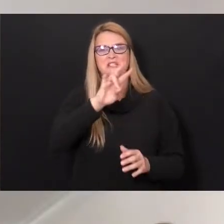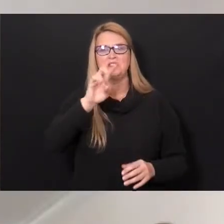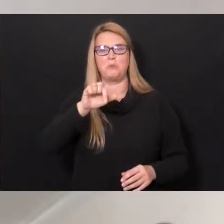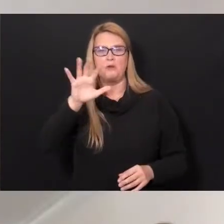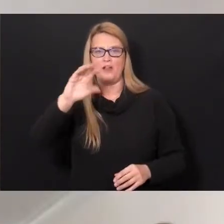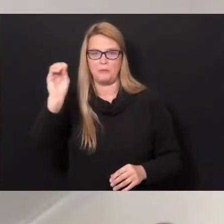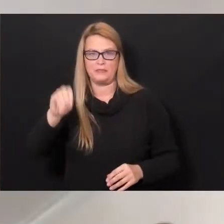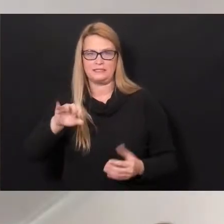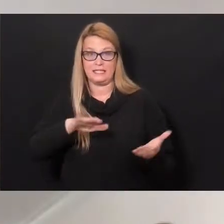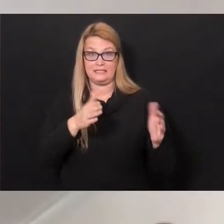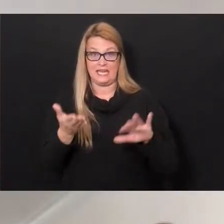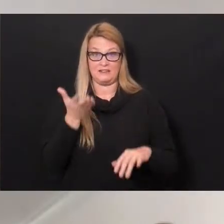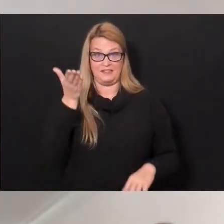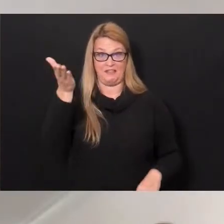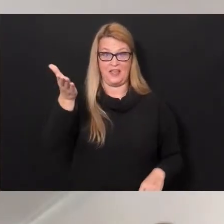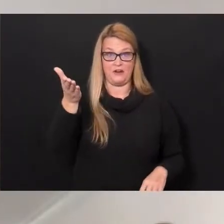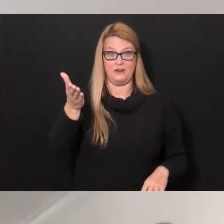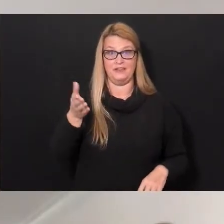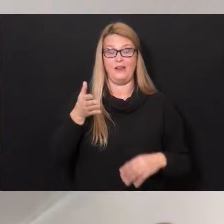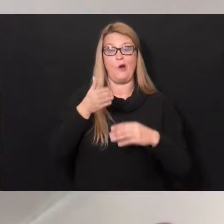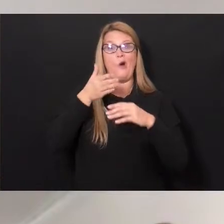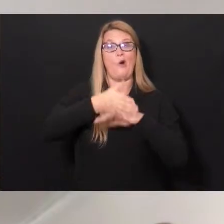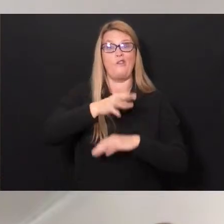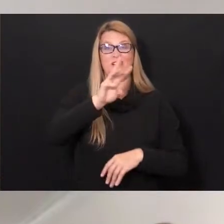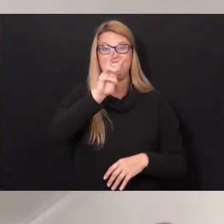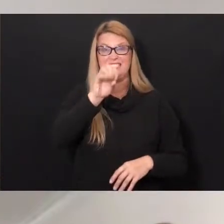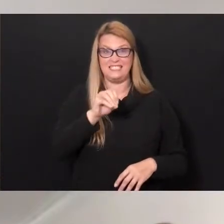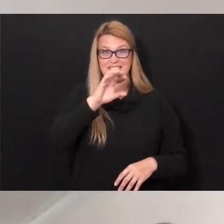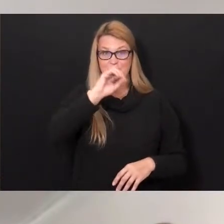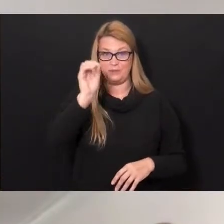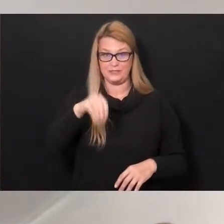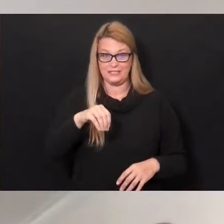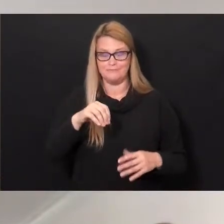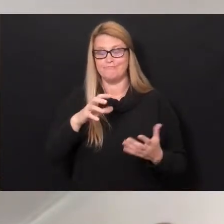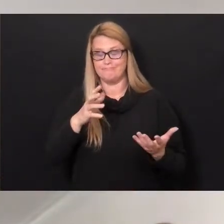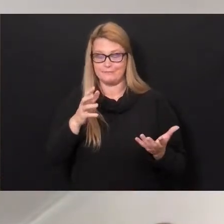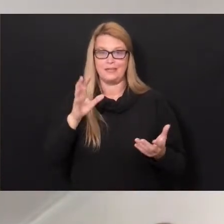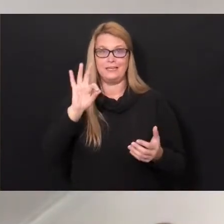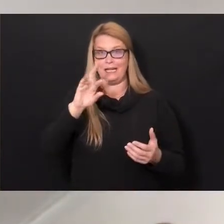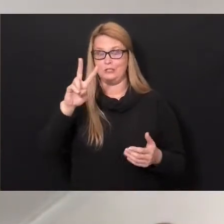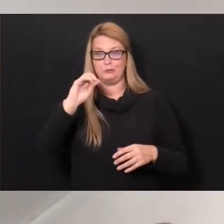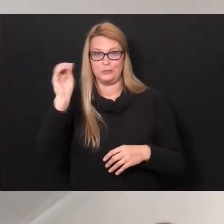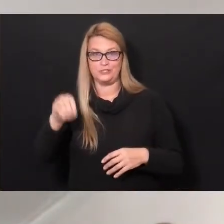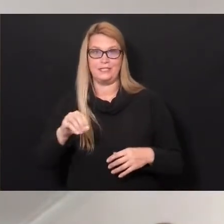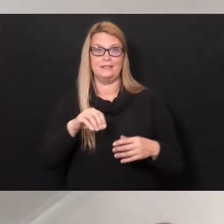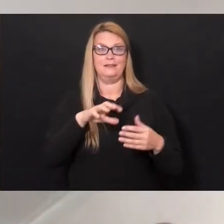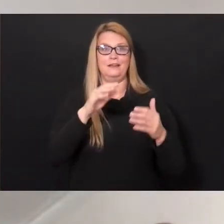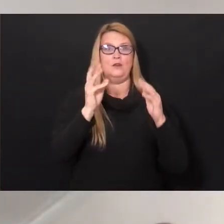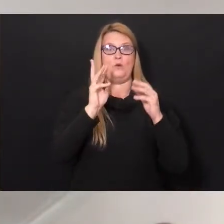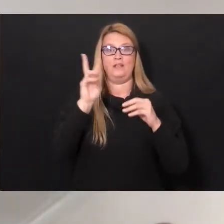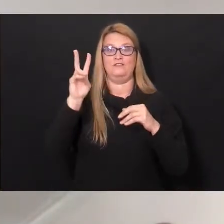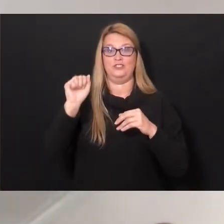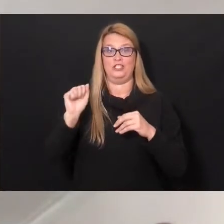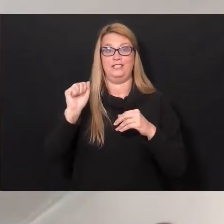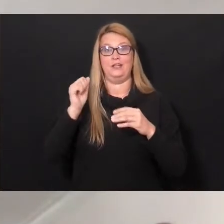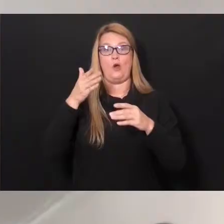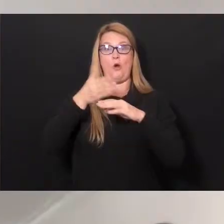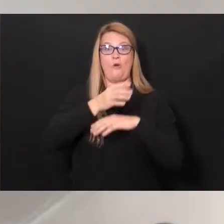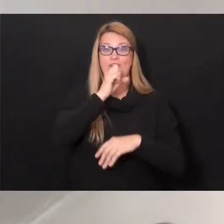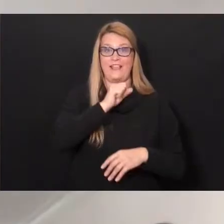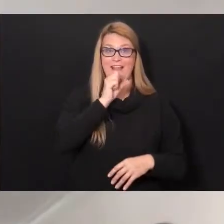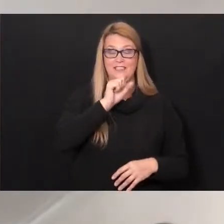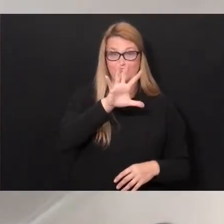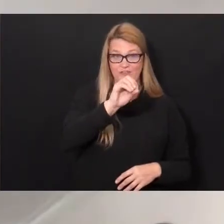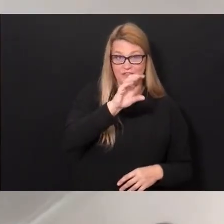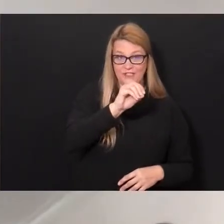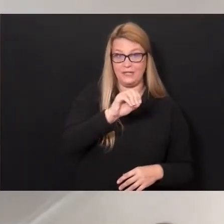If we look at West Virginians over 60 years old, that accounts for 92% of our deaths. And if we look at West Virginians over 50 years old,